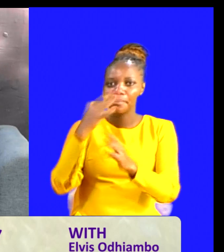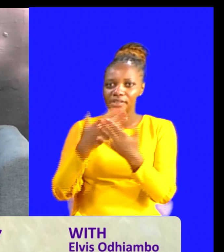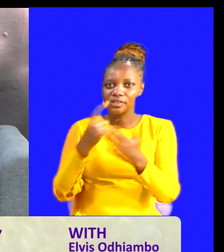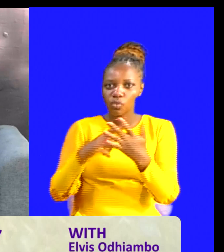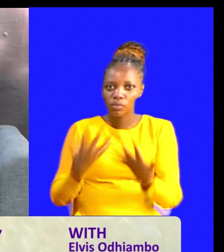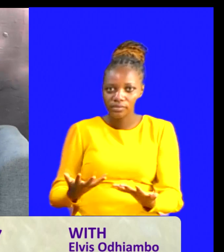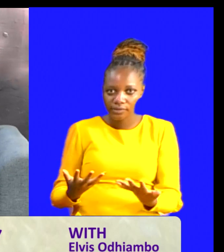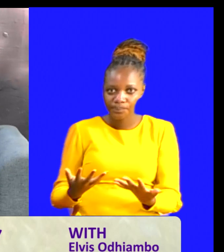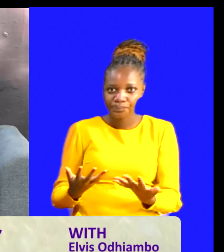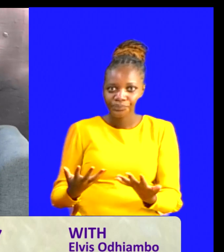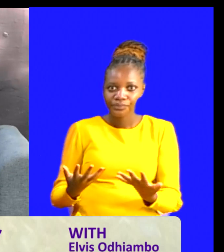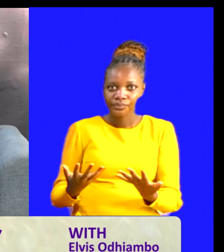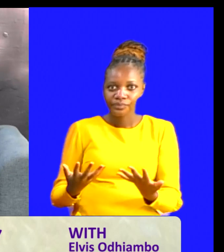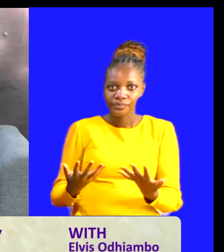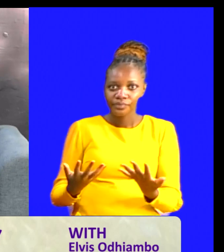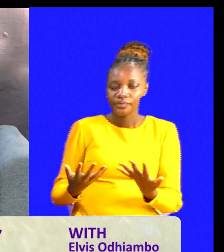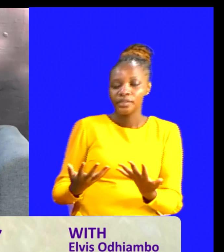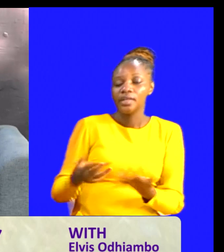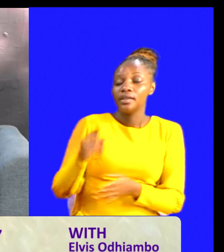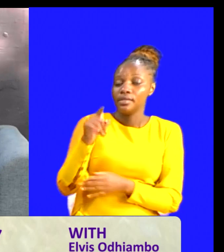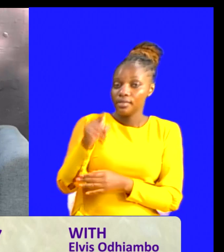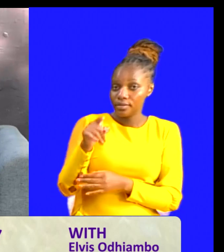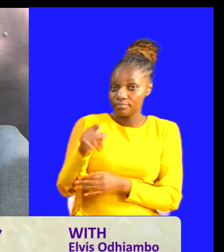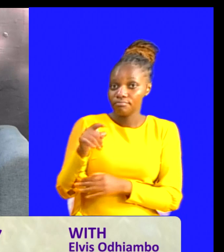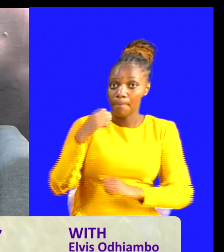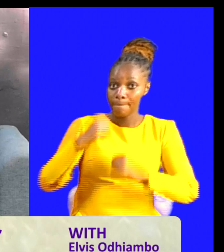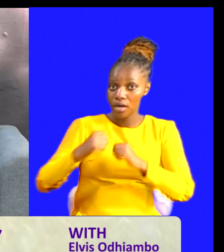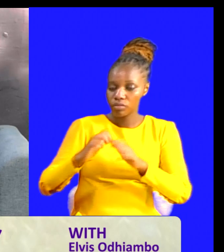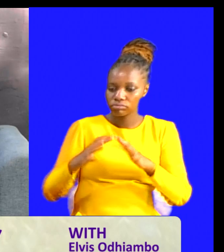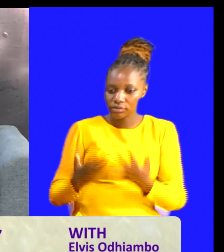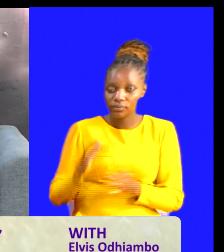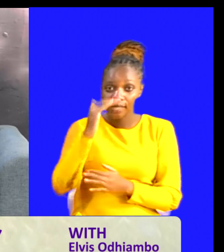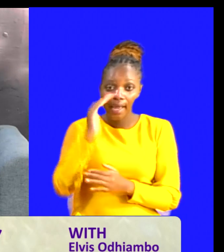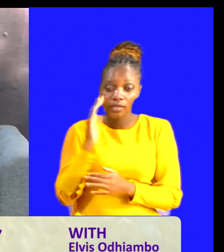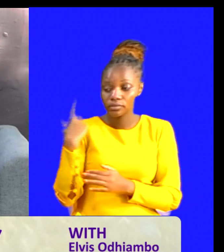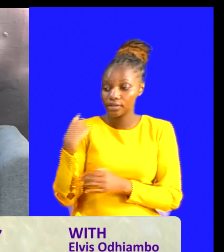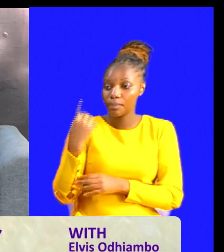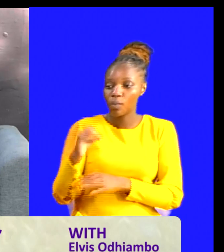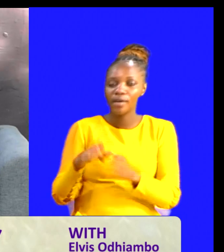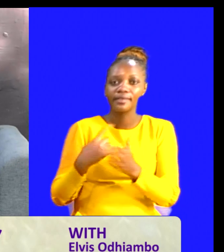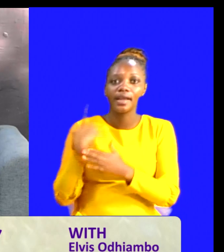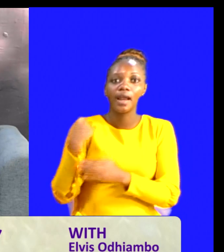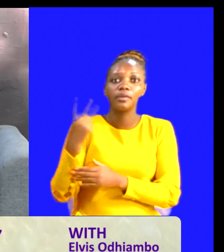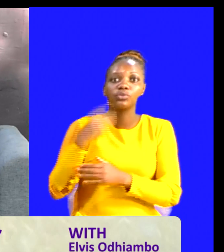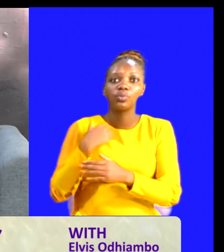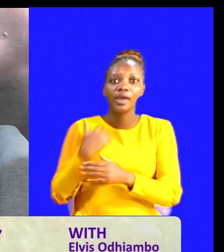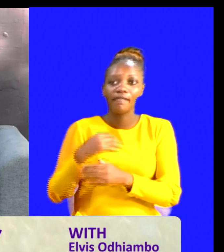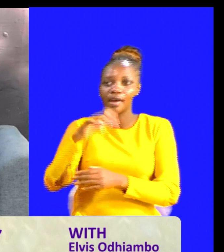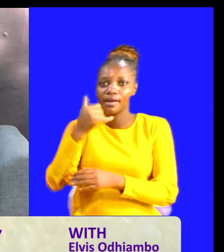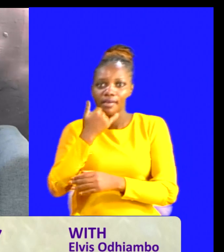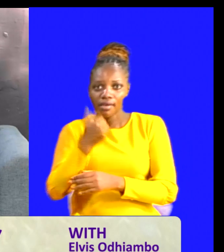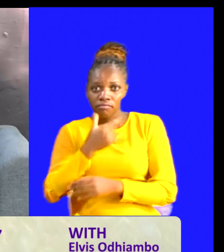this particular marathon, Eliud, was the fact that Eliud, yes, was number one. Then number two, we also have another